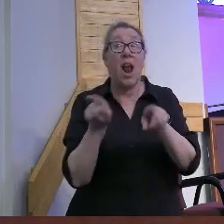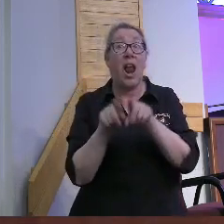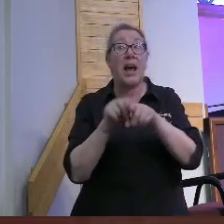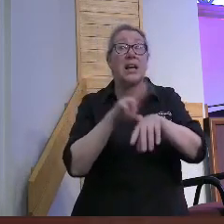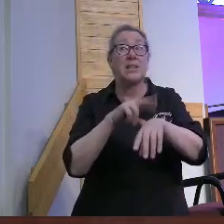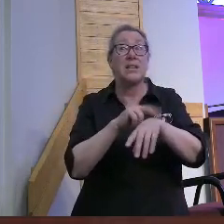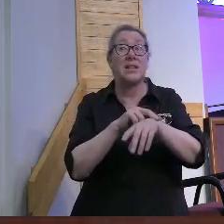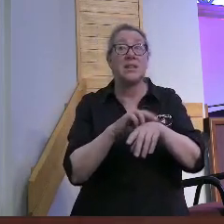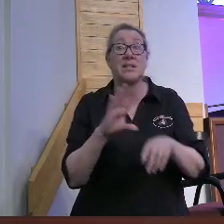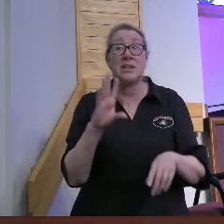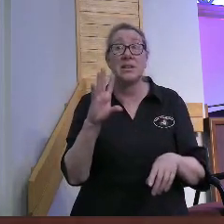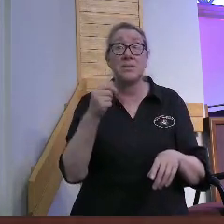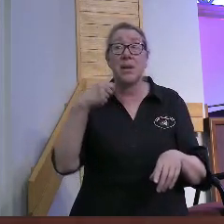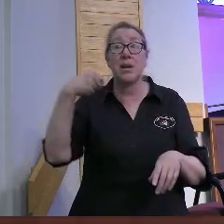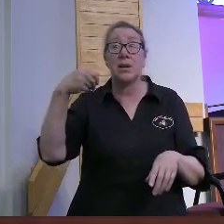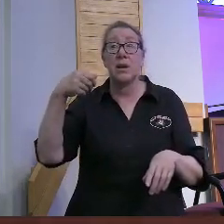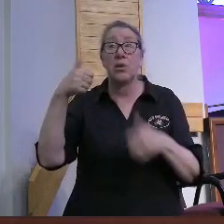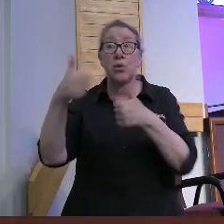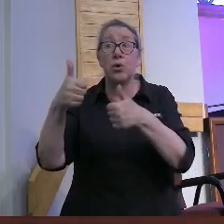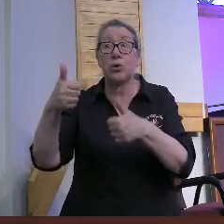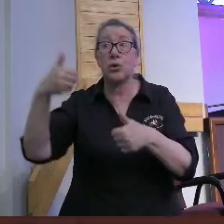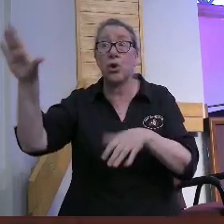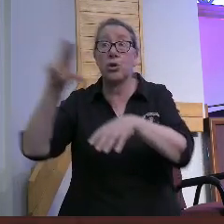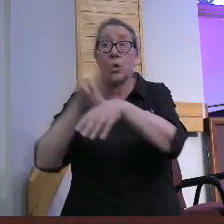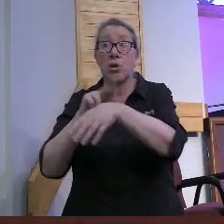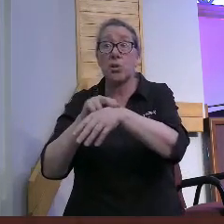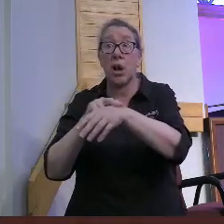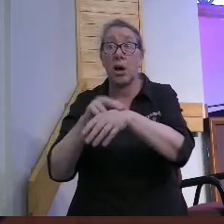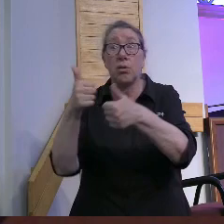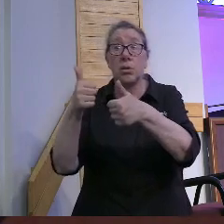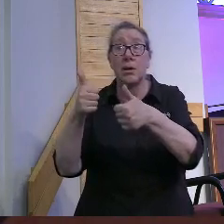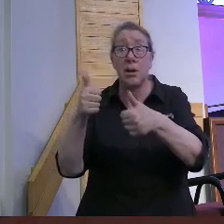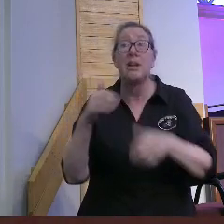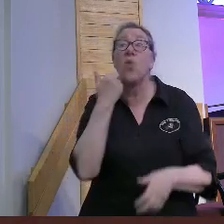good. It's always bad. True?